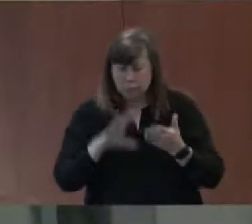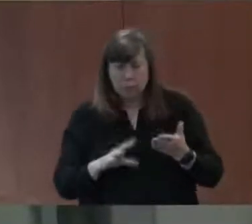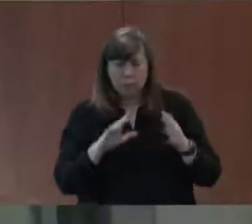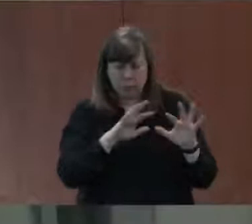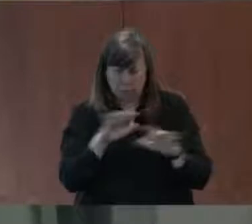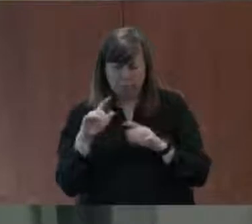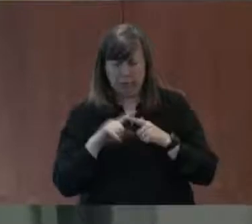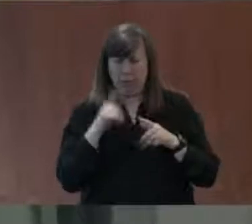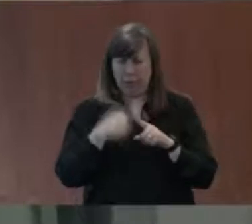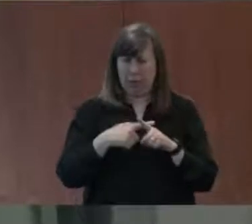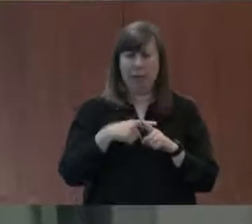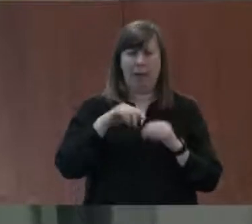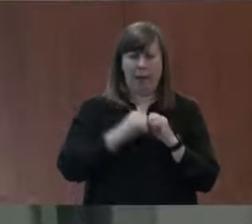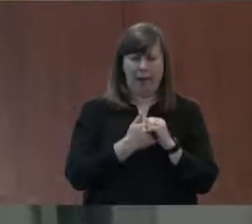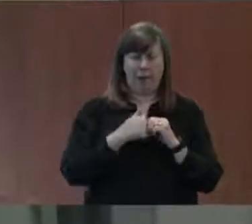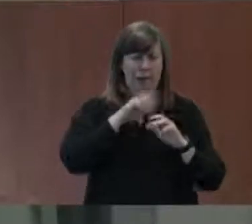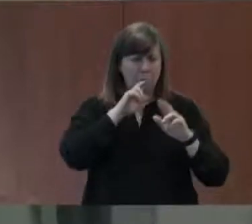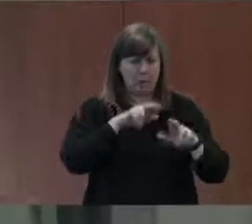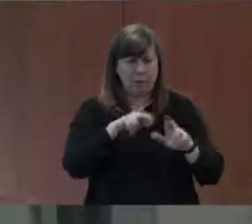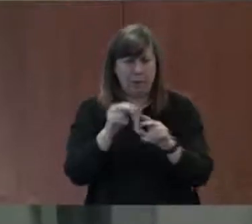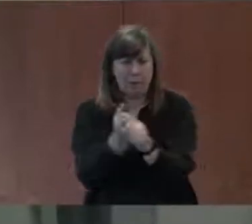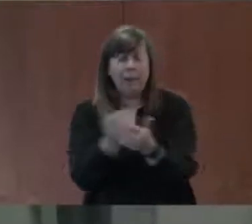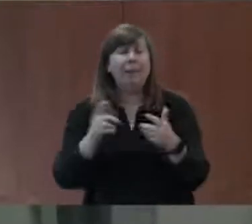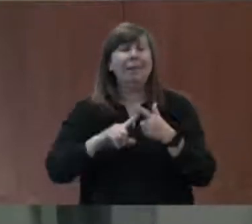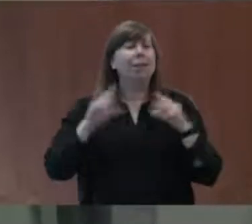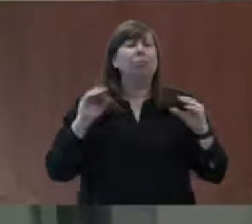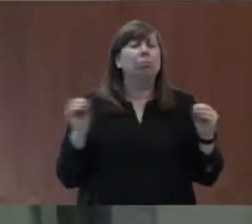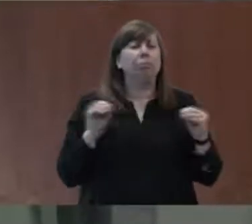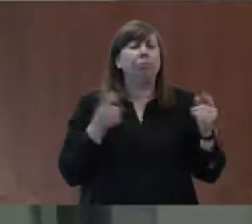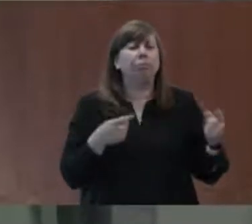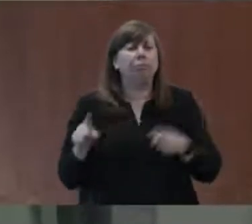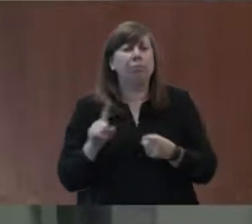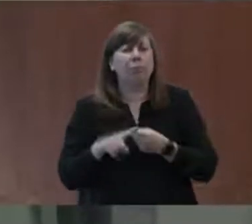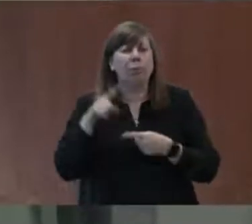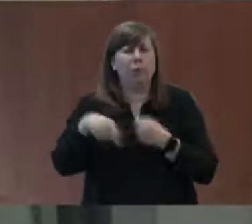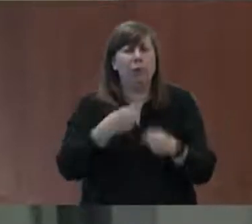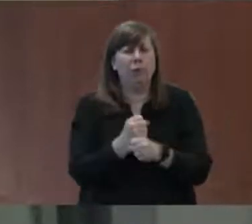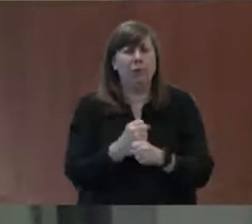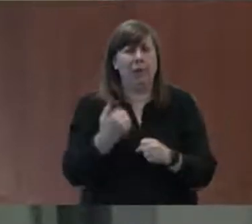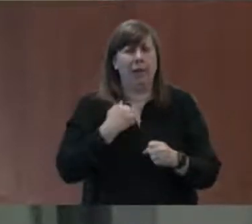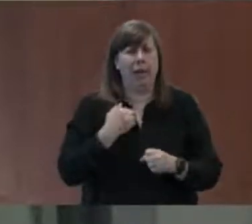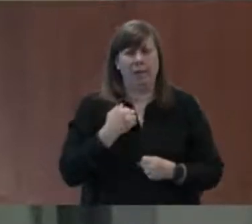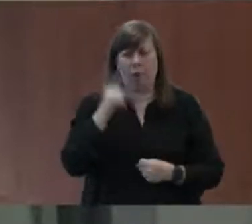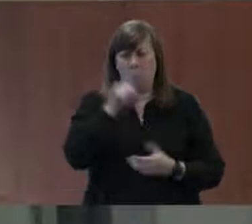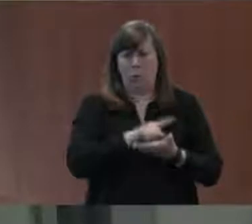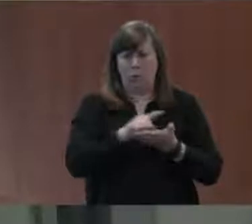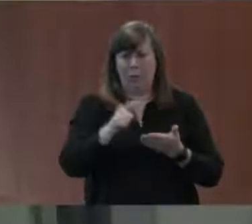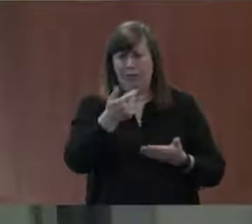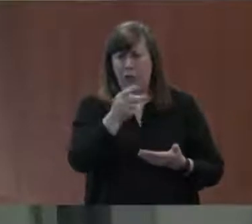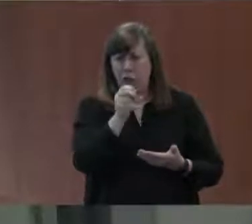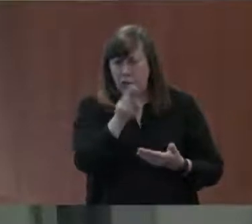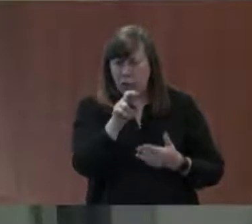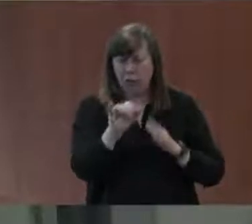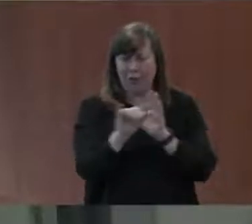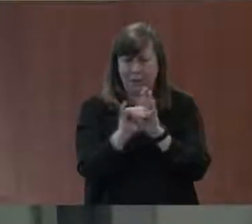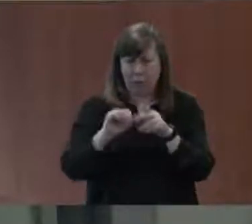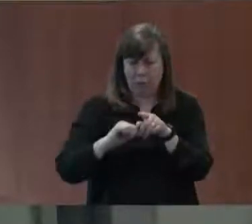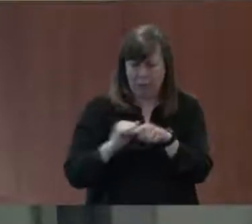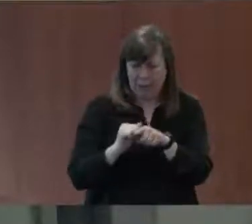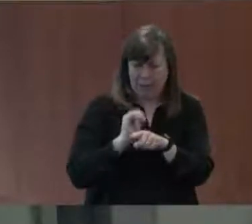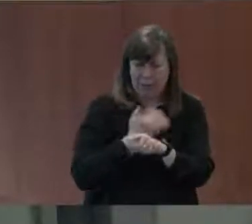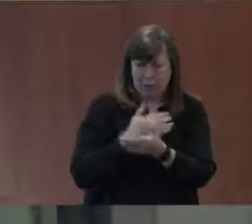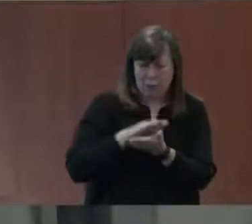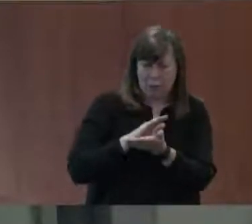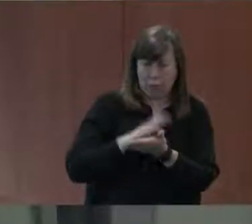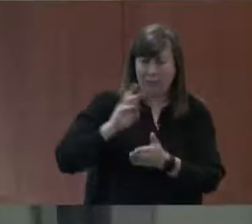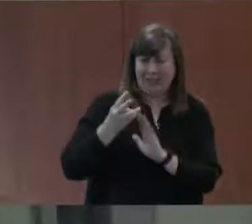whose welfare school boards are responsible for. There's nothing coincidental about this year having had a one-week gender identity training program in our schools for